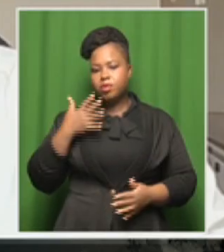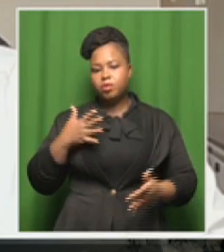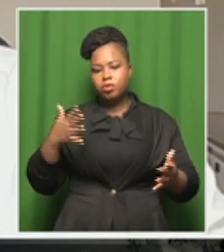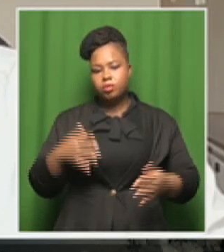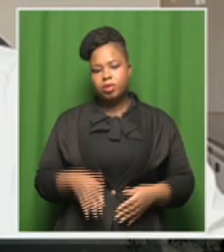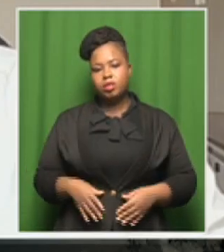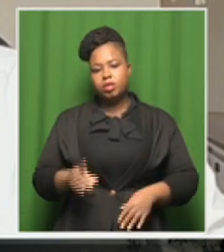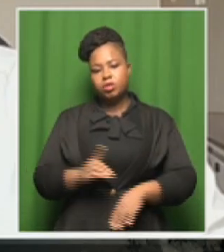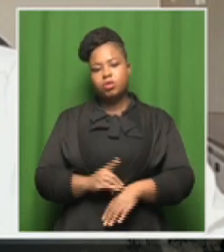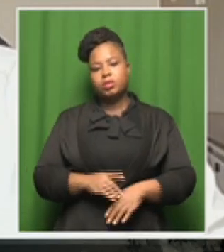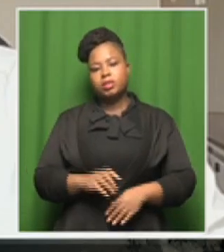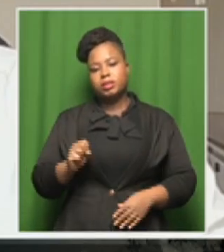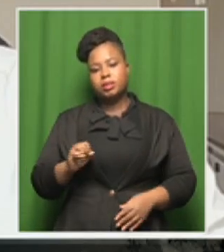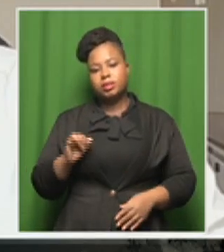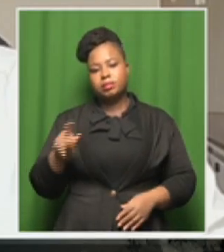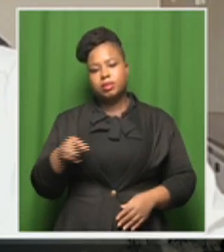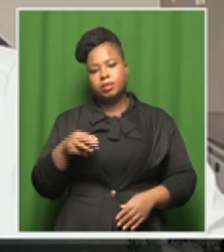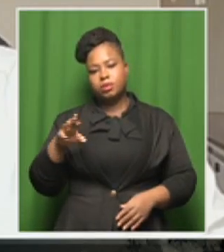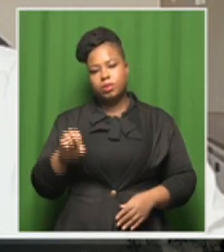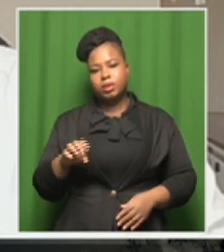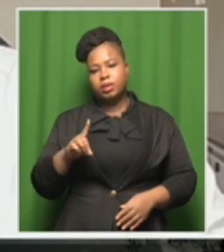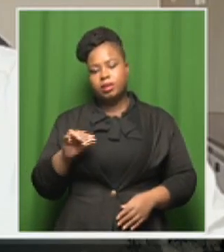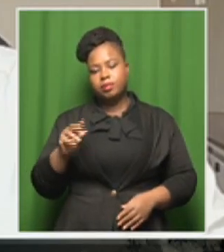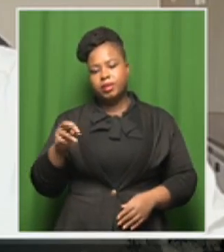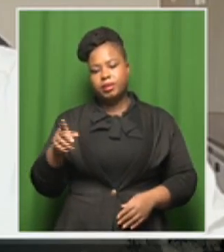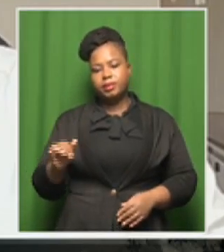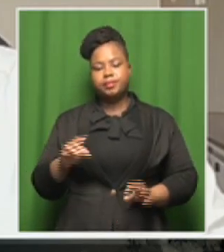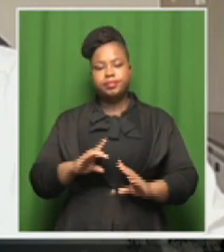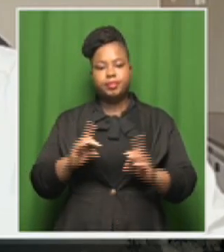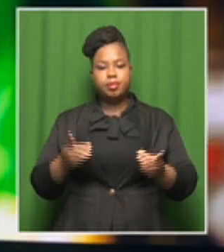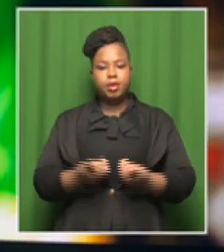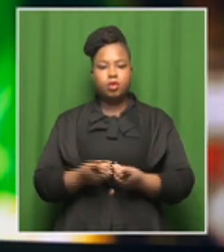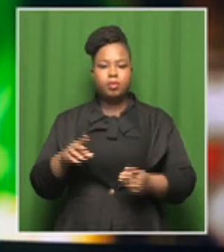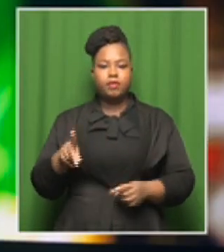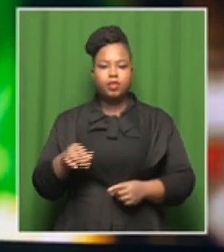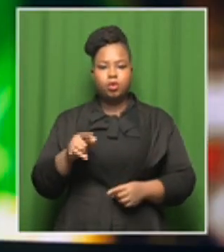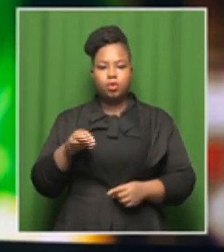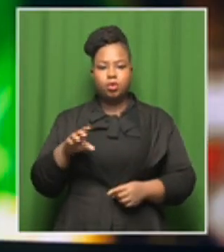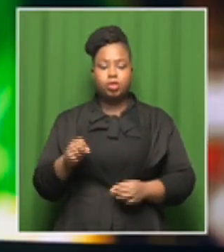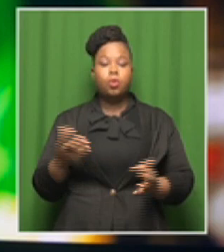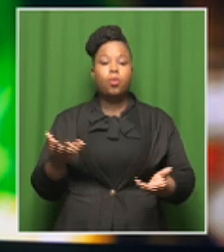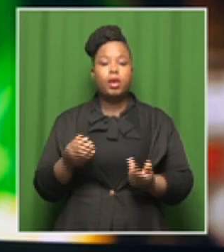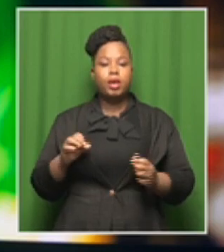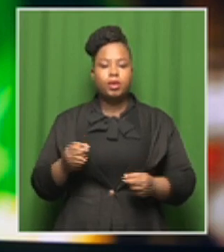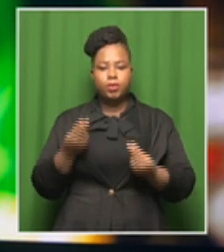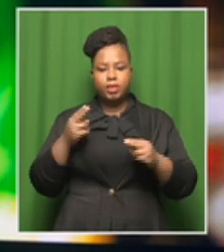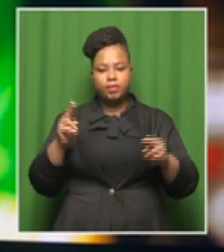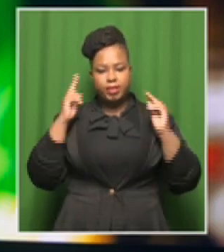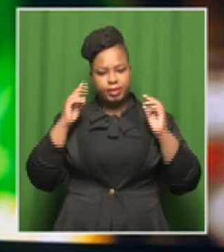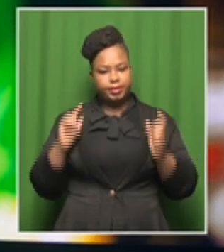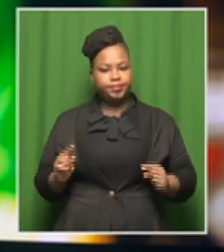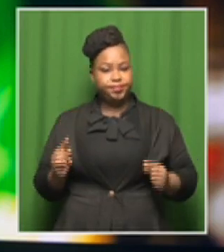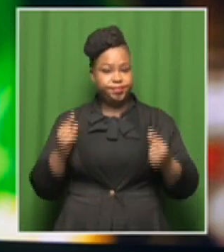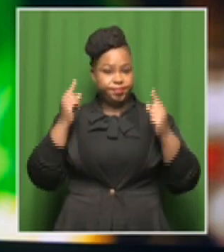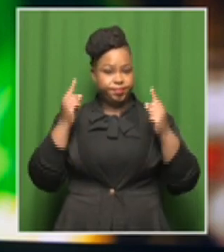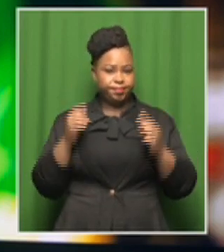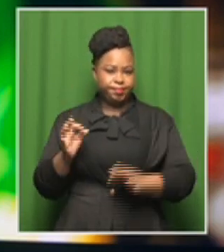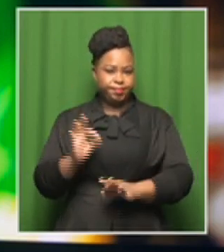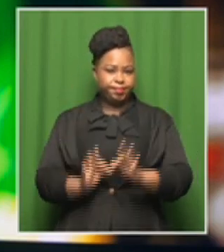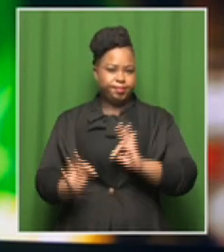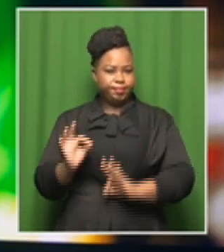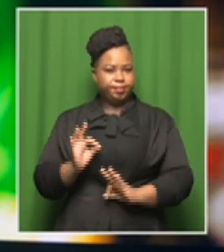Dr. Simphiwe Dlamini, who's with the Department of Physiology at the University of the Witwatersrand, speaking to us about the need